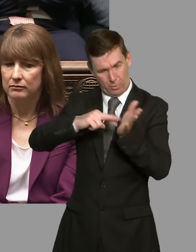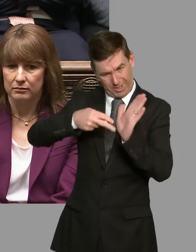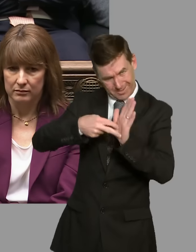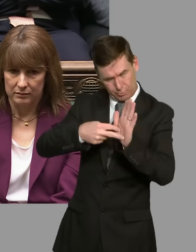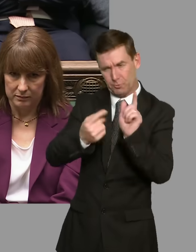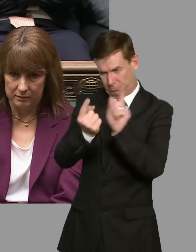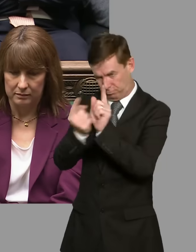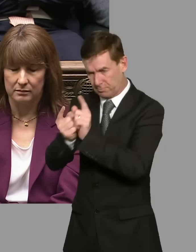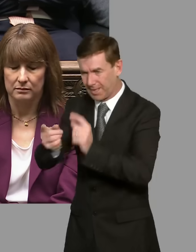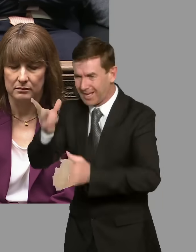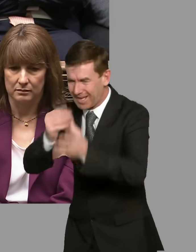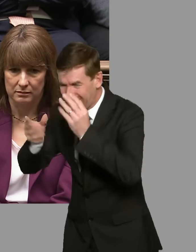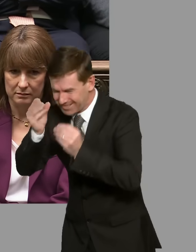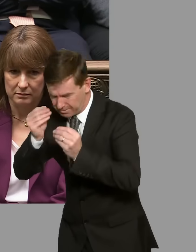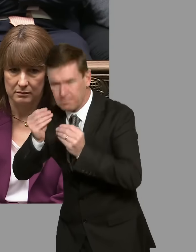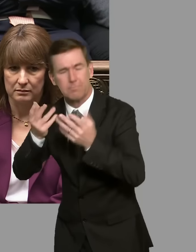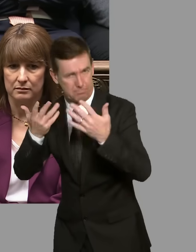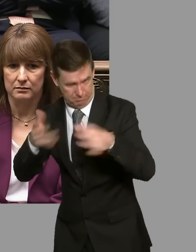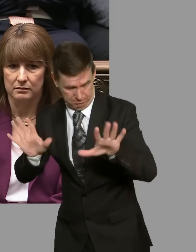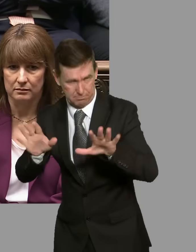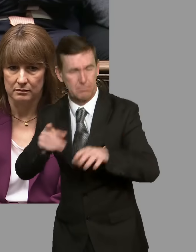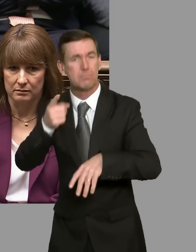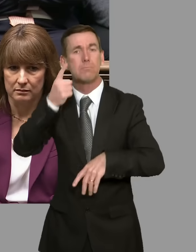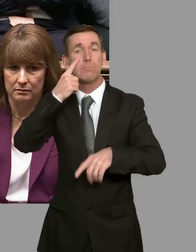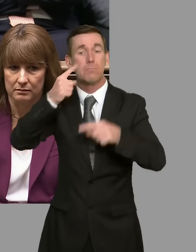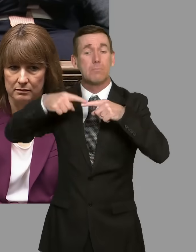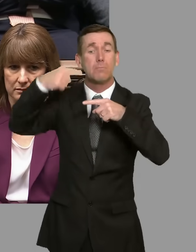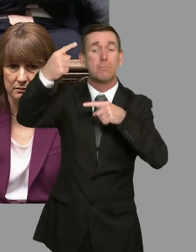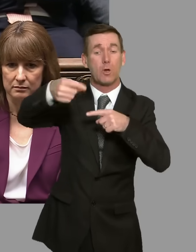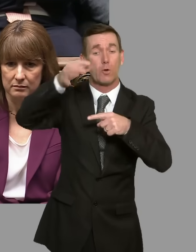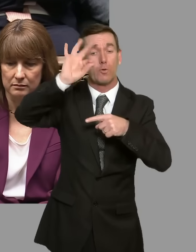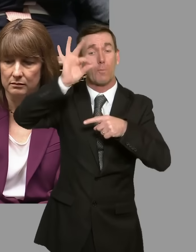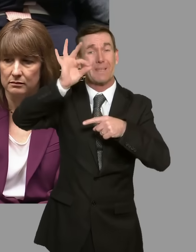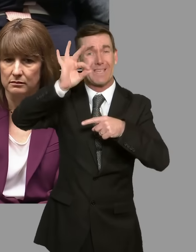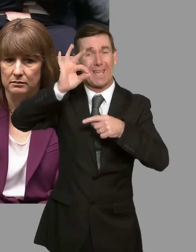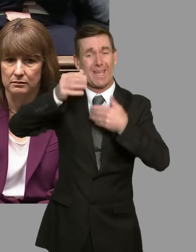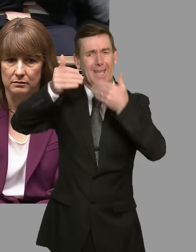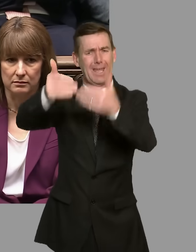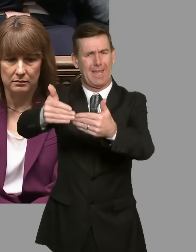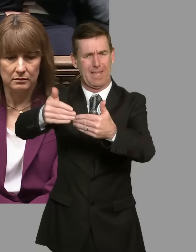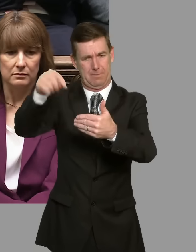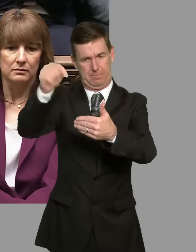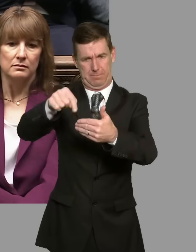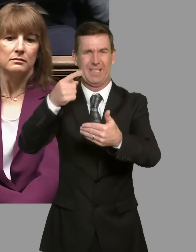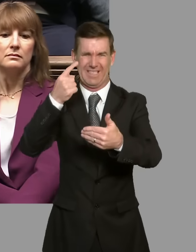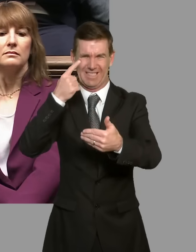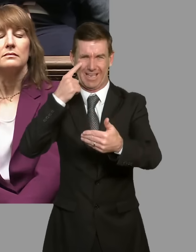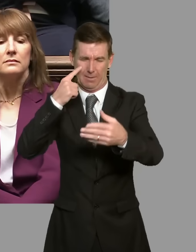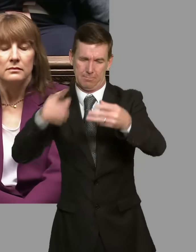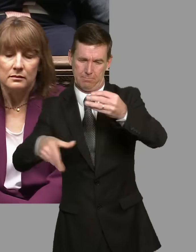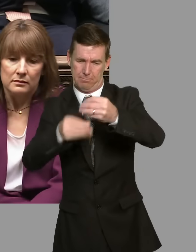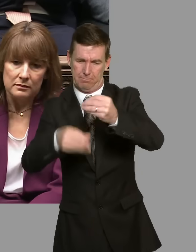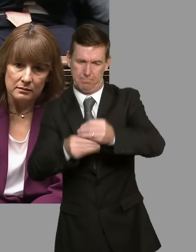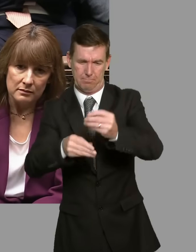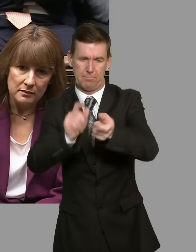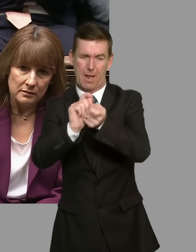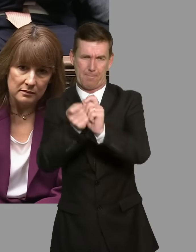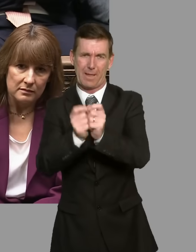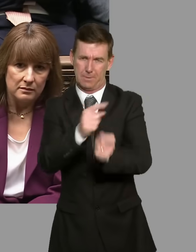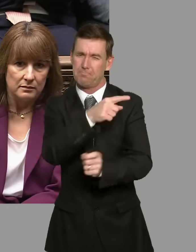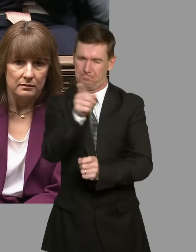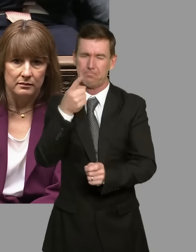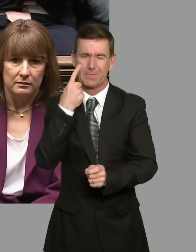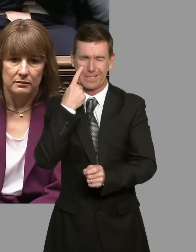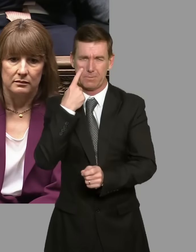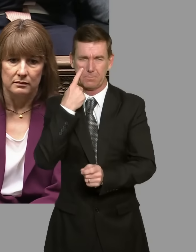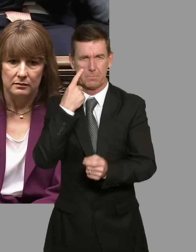result of those considerations, and you'll be pleased to hear that. We're determined to ensure protections are as fair and effective as possible,